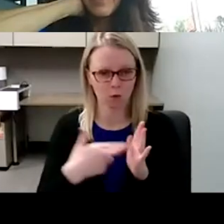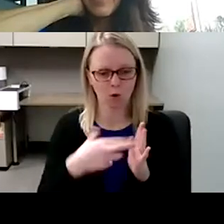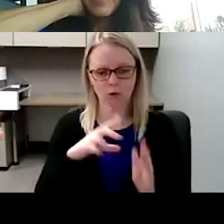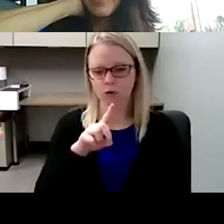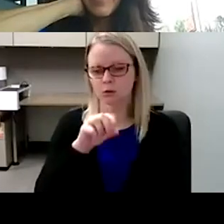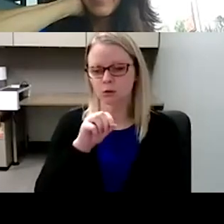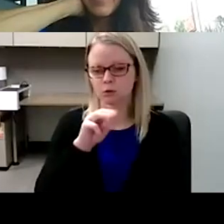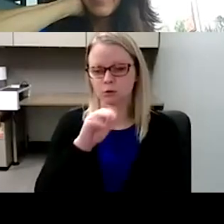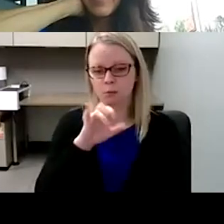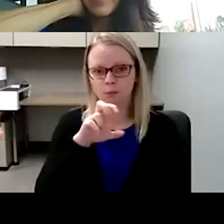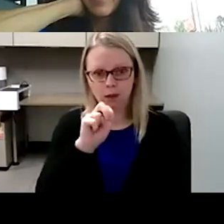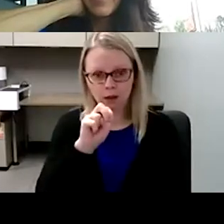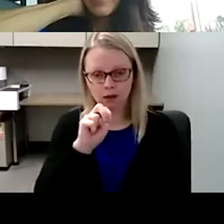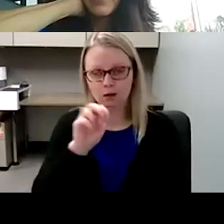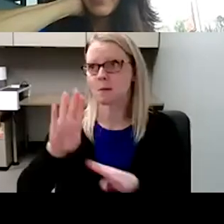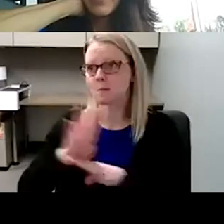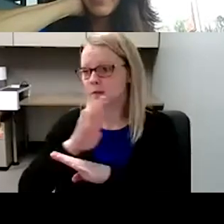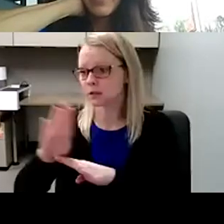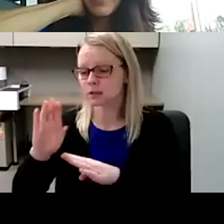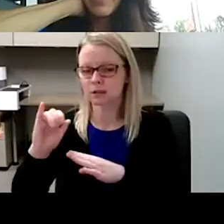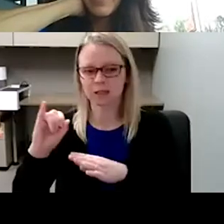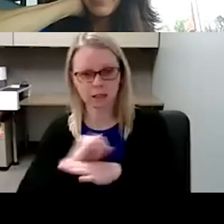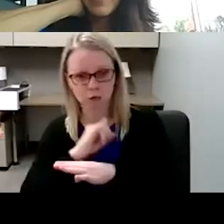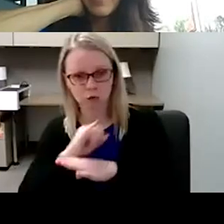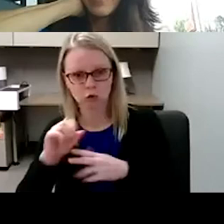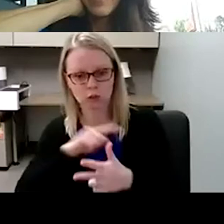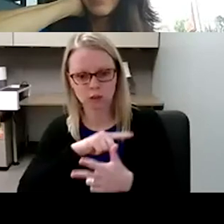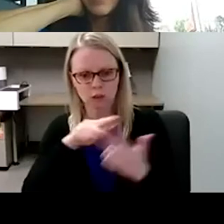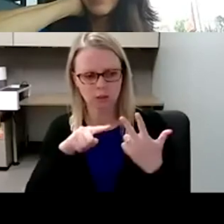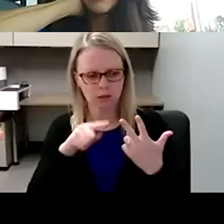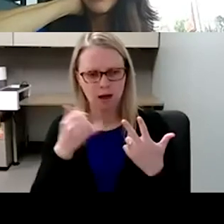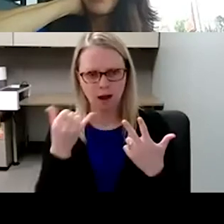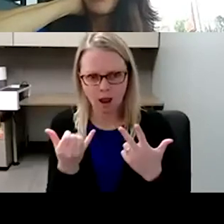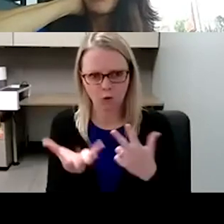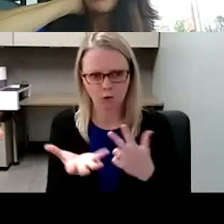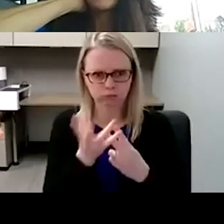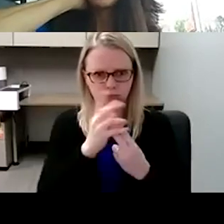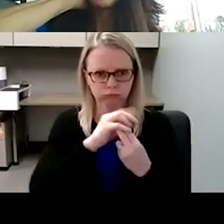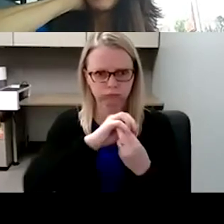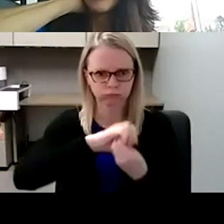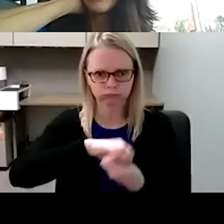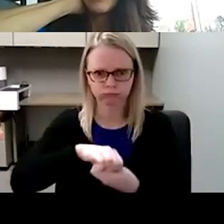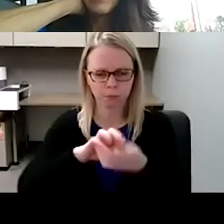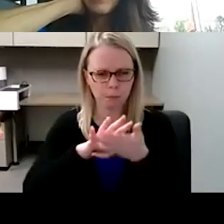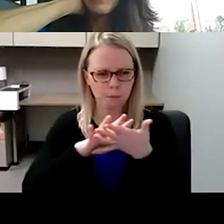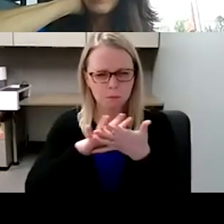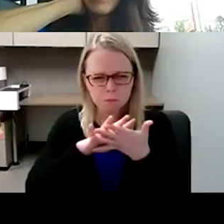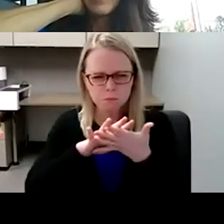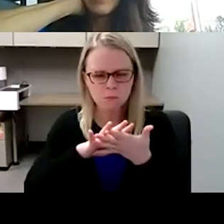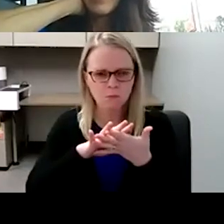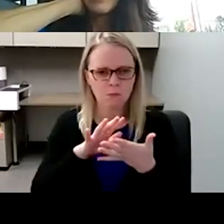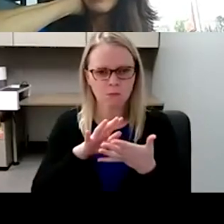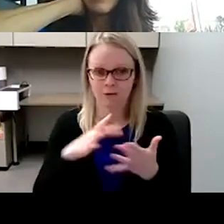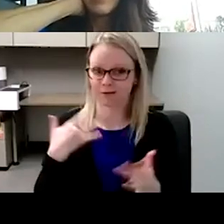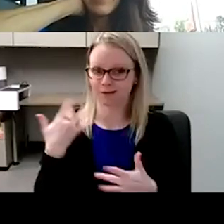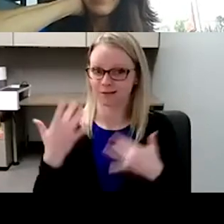and business and industry, it's all blurring. And that makes it, I think, tremendously exciting,